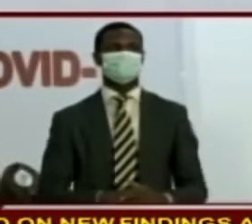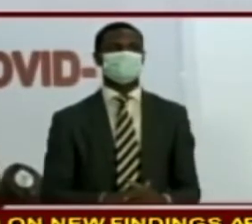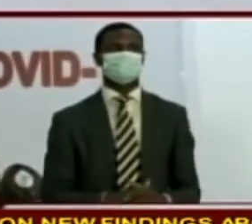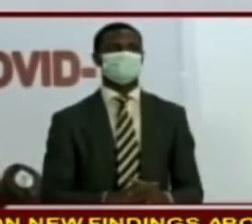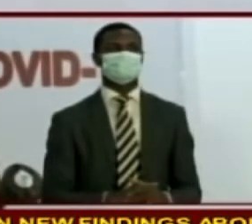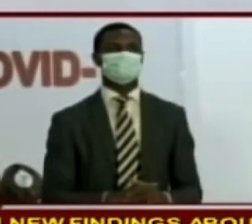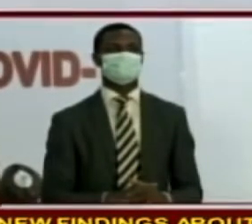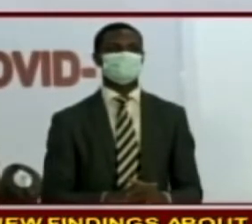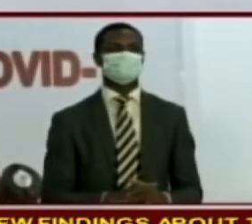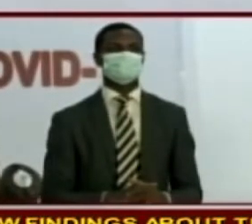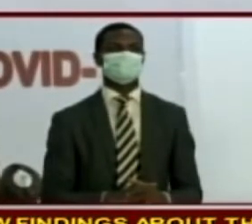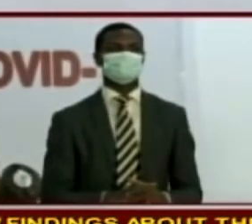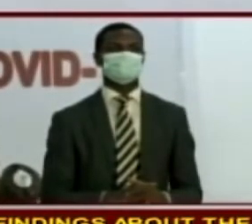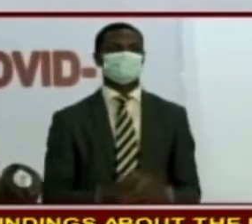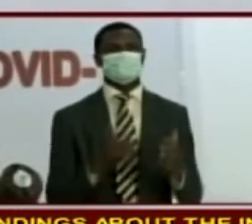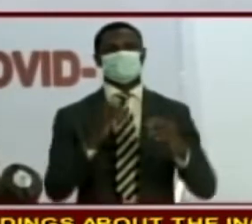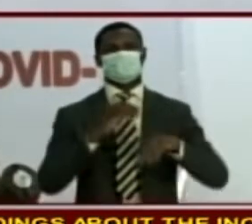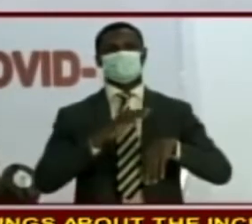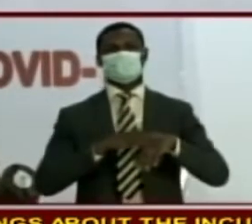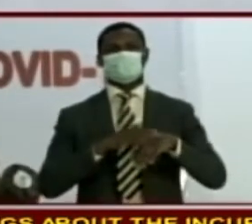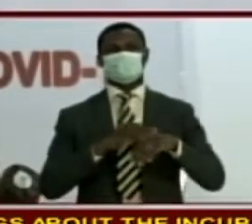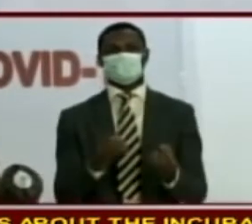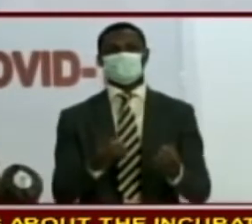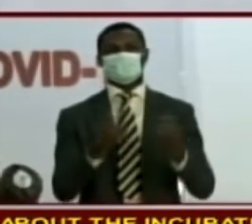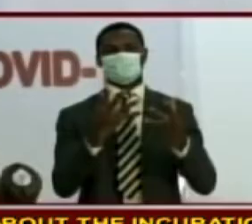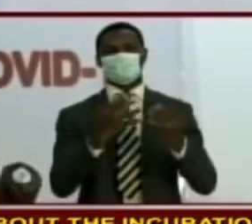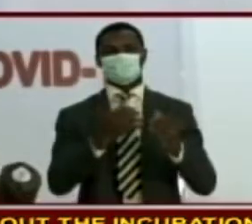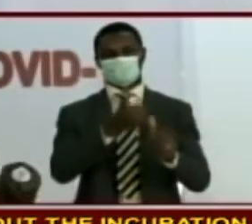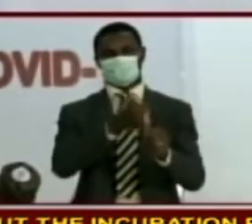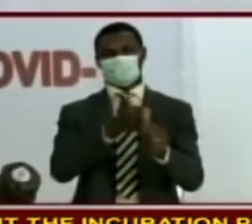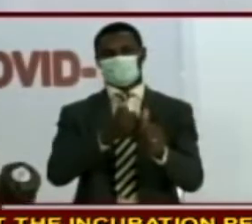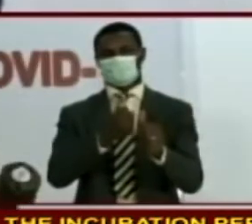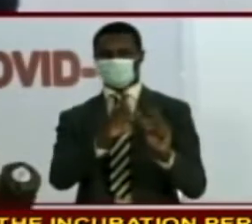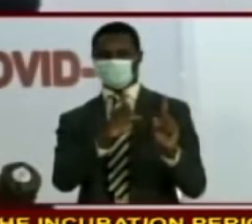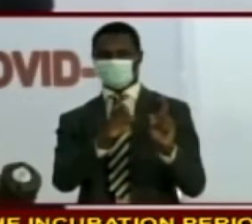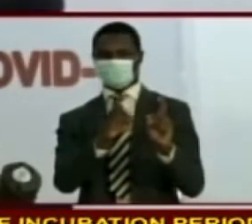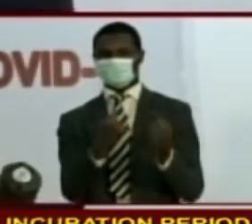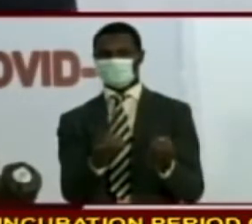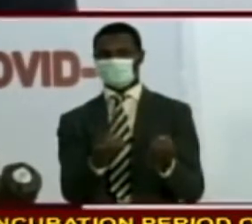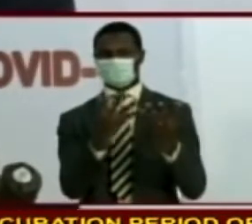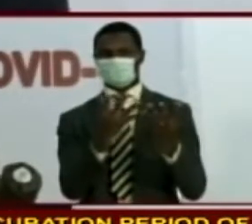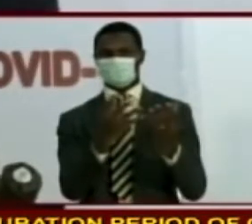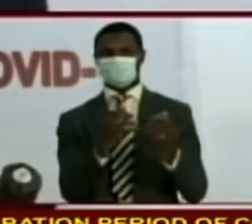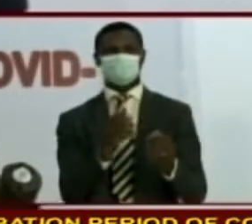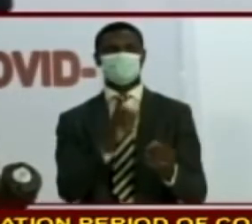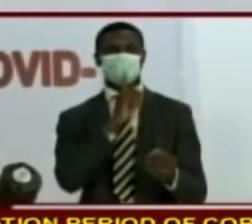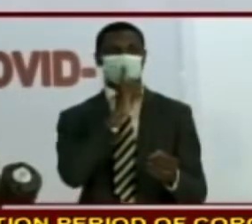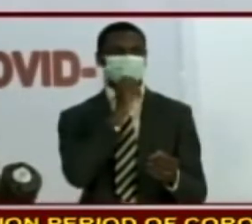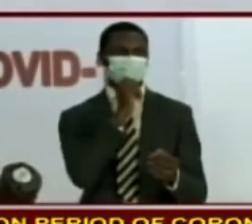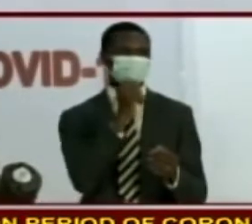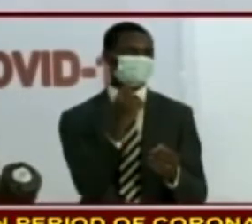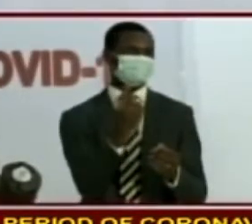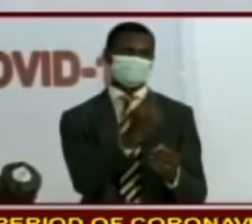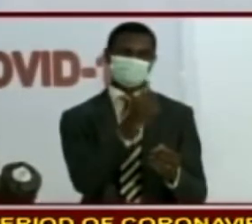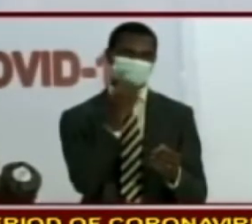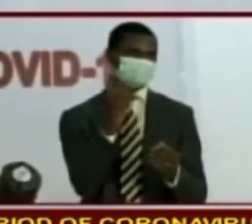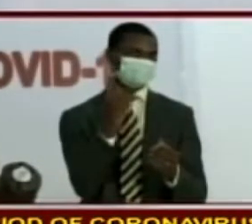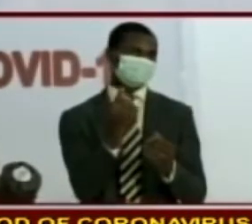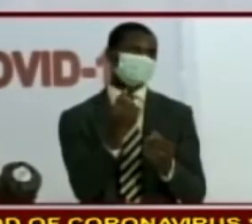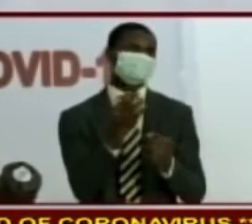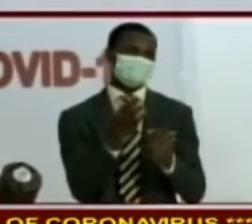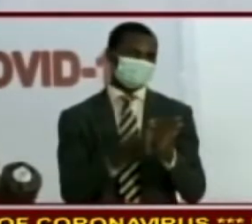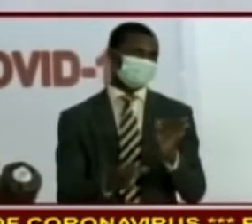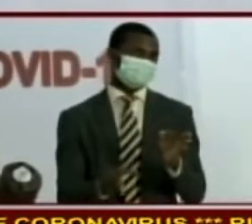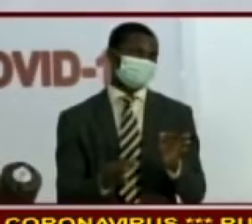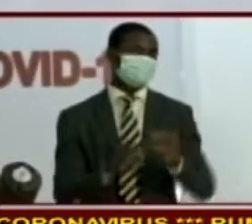On the cost per test, this is really sometimes not as simple as you think because it depends on what